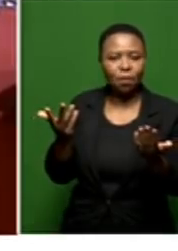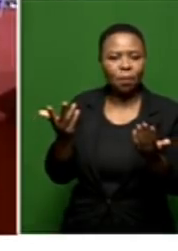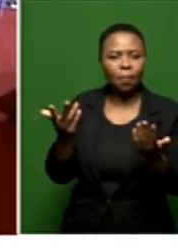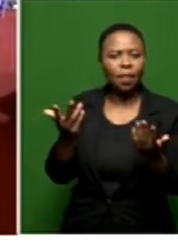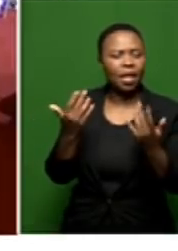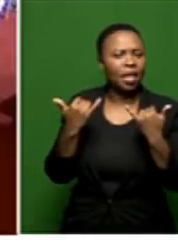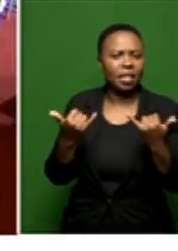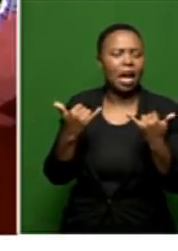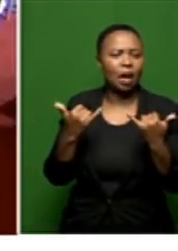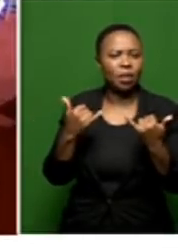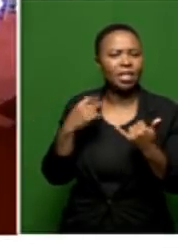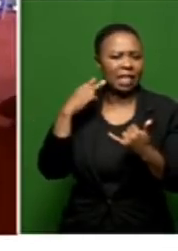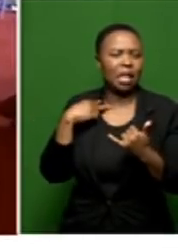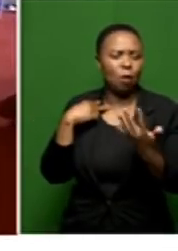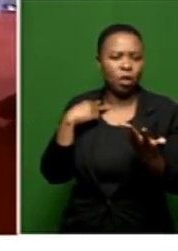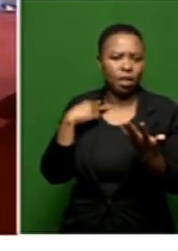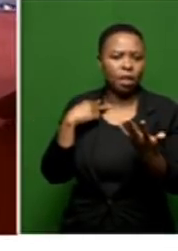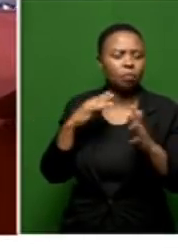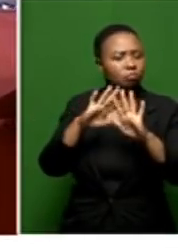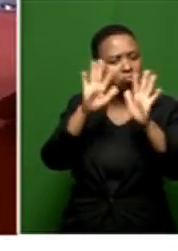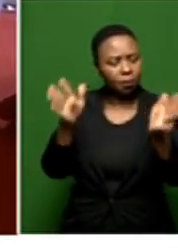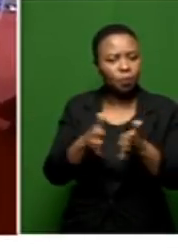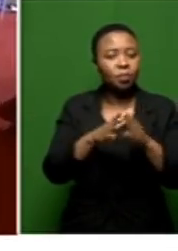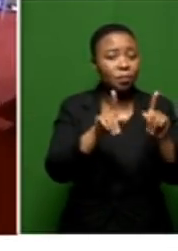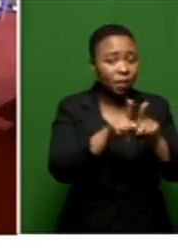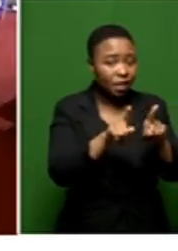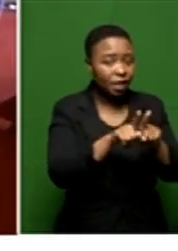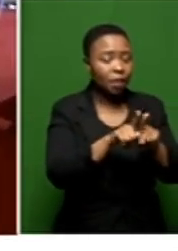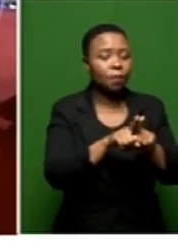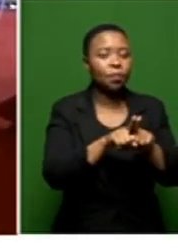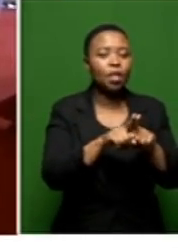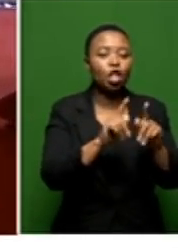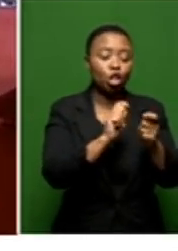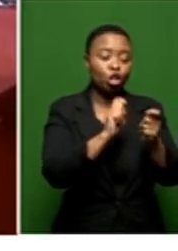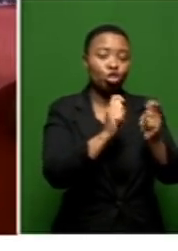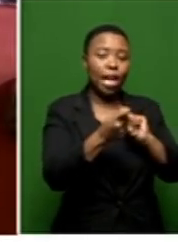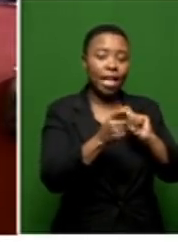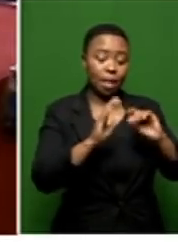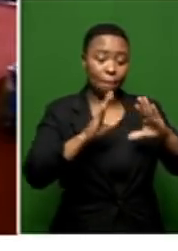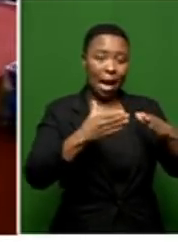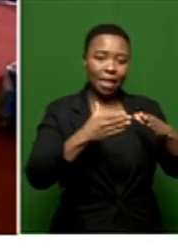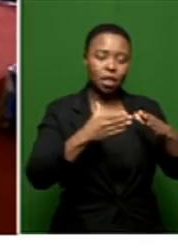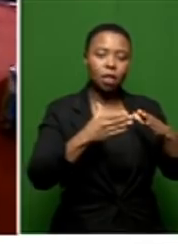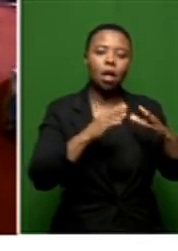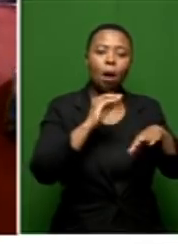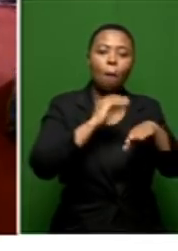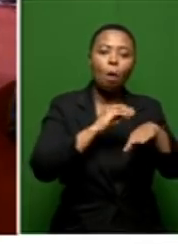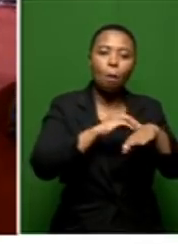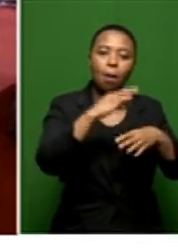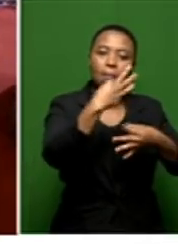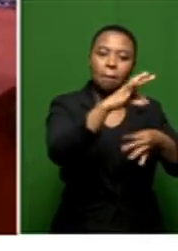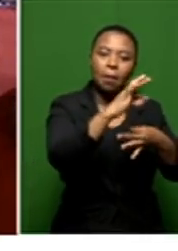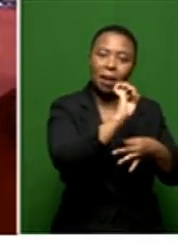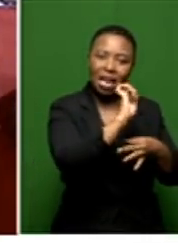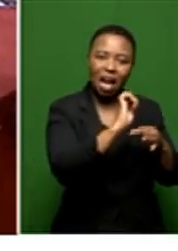individual level. But overall, in the same way that Change Party, for example, yes, there were exactly. problems with their ballots, Yes.